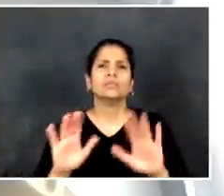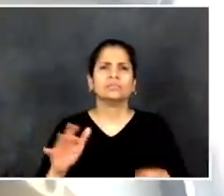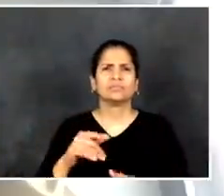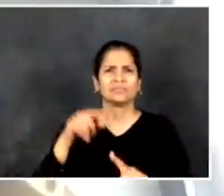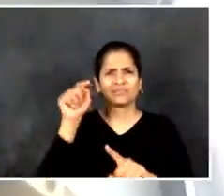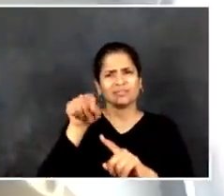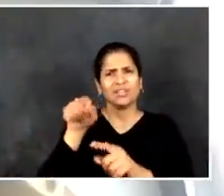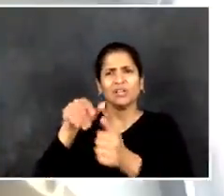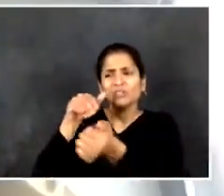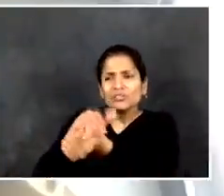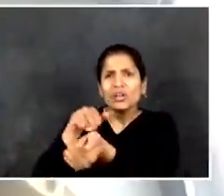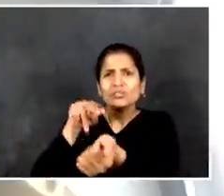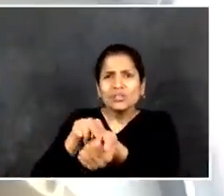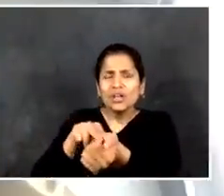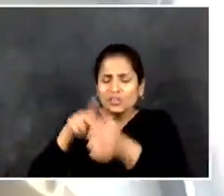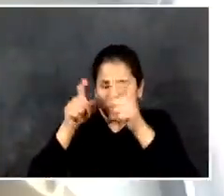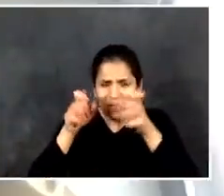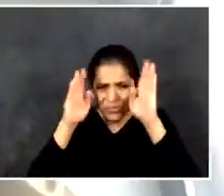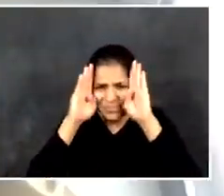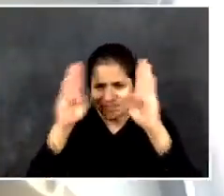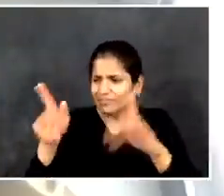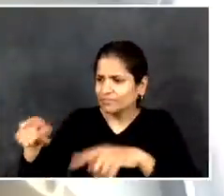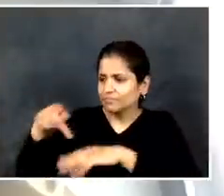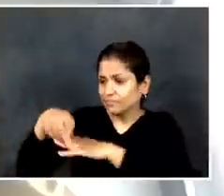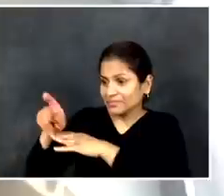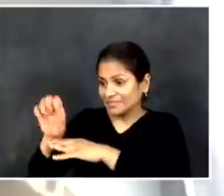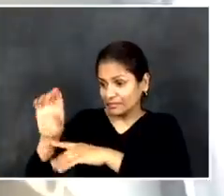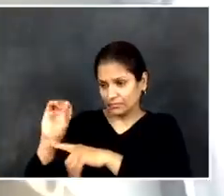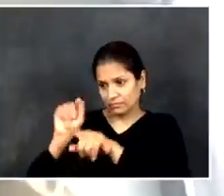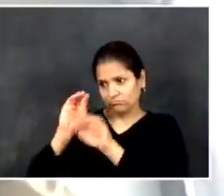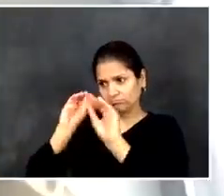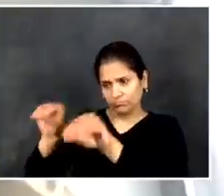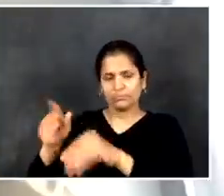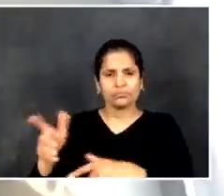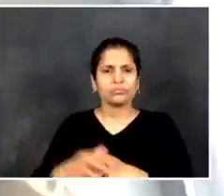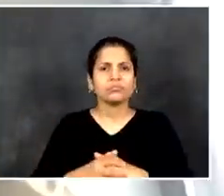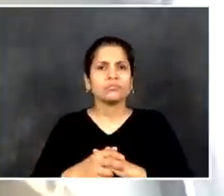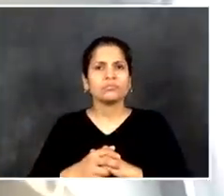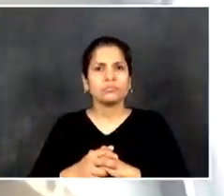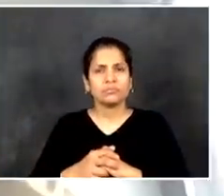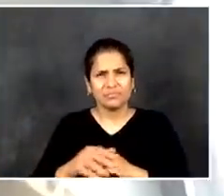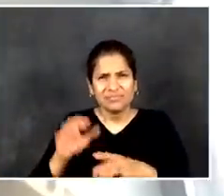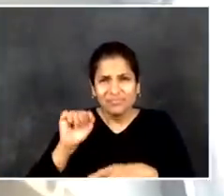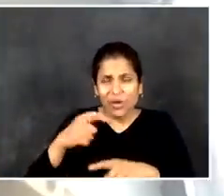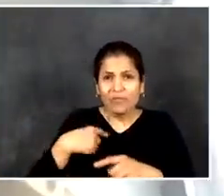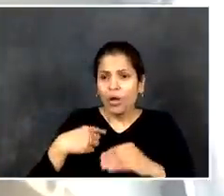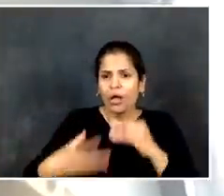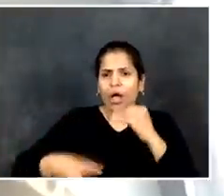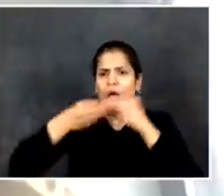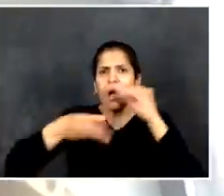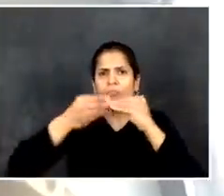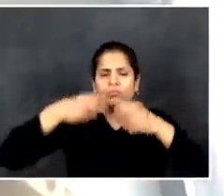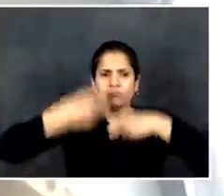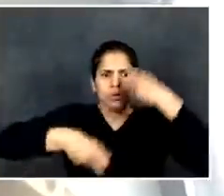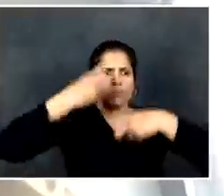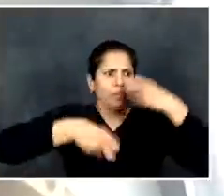workers. And we don't want to introduce other people who themselves could be COVID positive to the hospital.